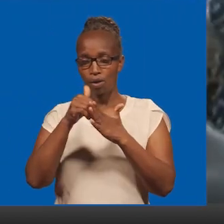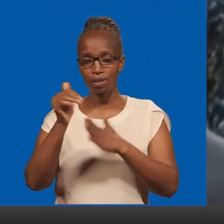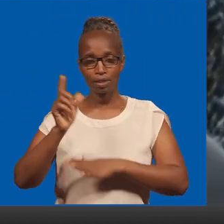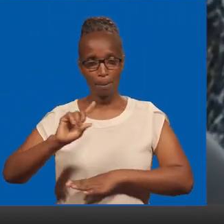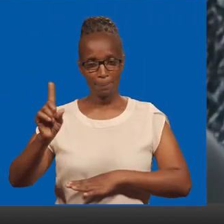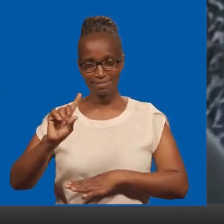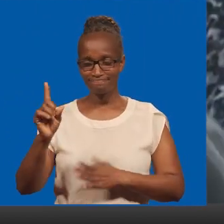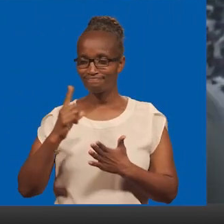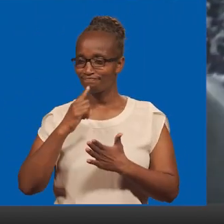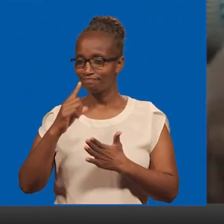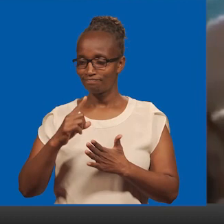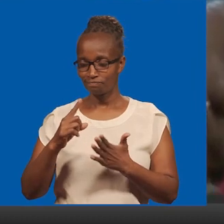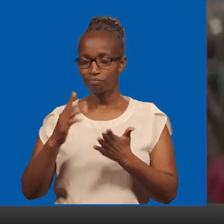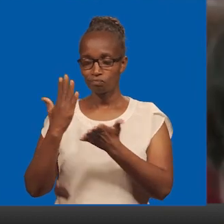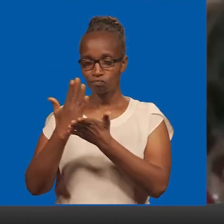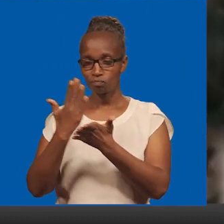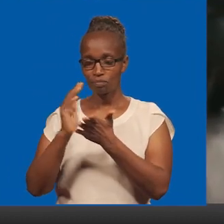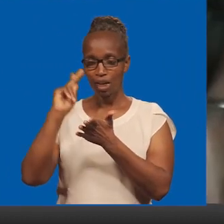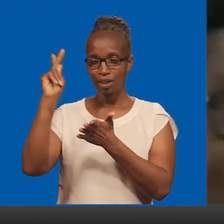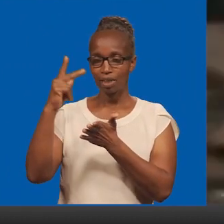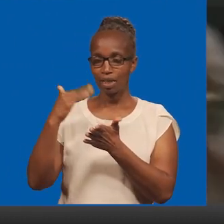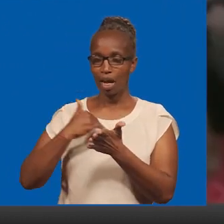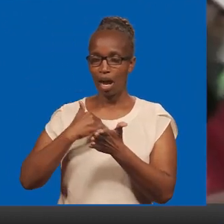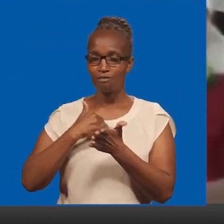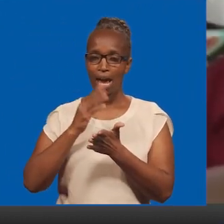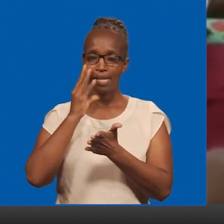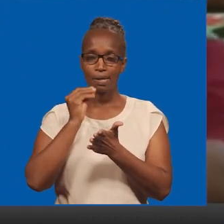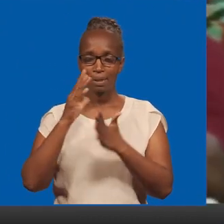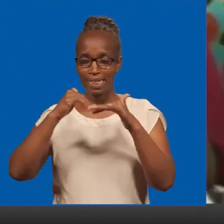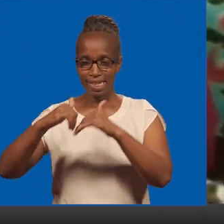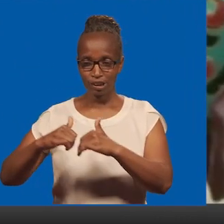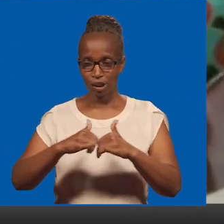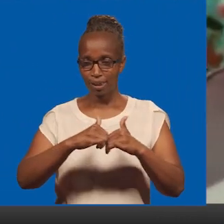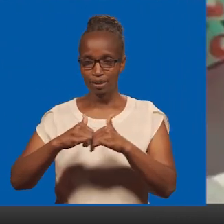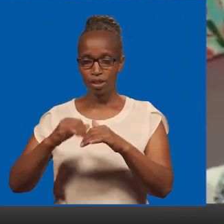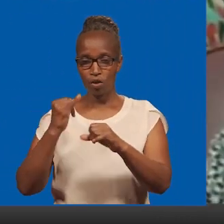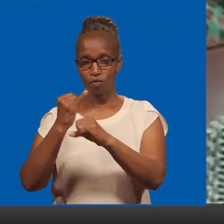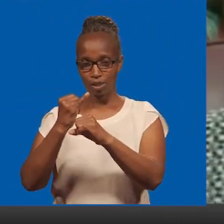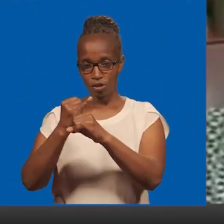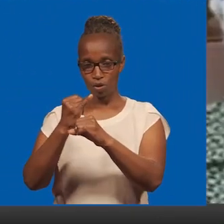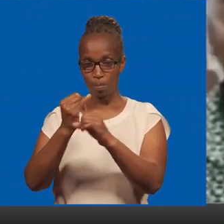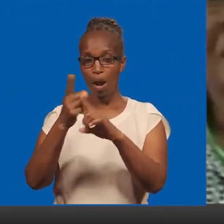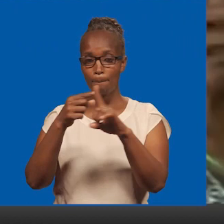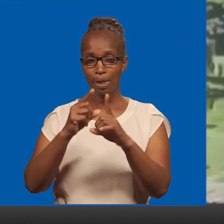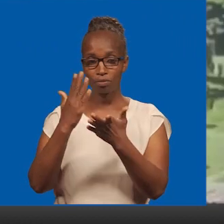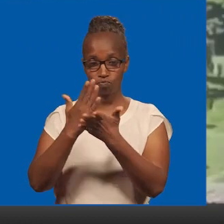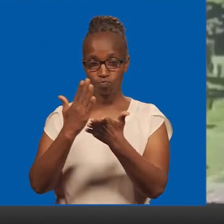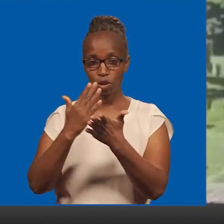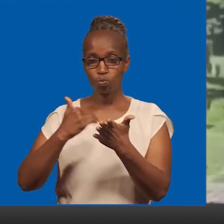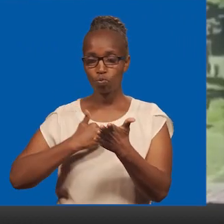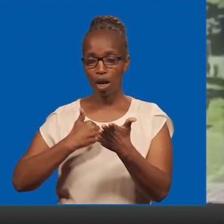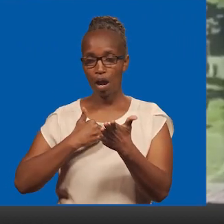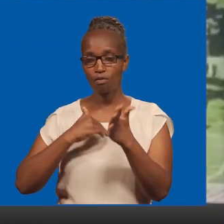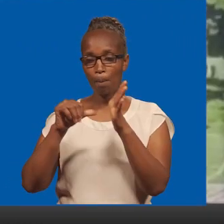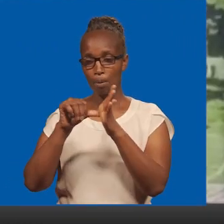kuwa taifa linakumbwa na tatizo la ukosefu wa ajira, akisema kuwa serikali imeweka mikakati kabambe ya kusuluhisha tatizo hili. We have